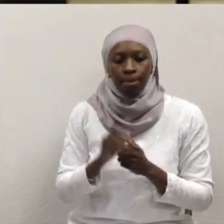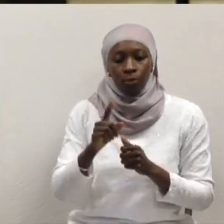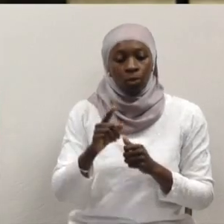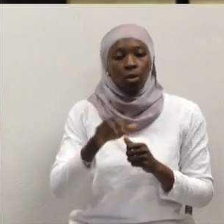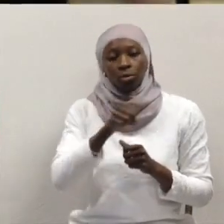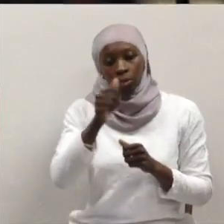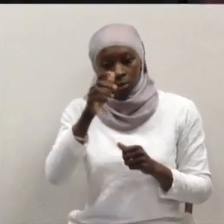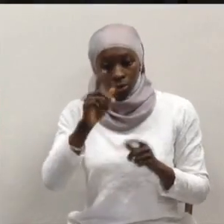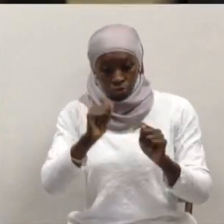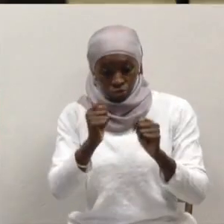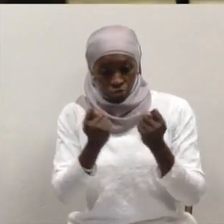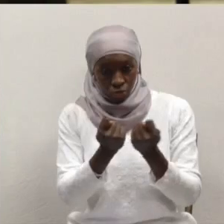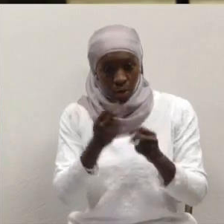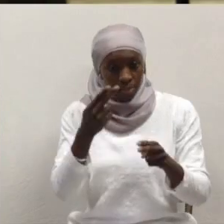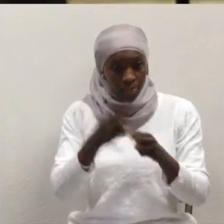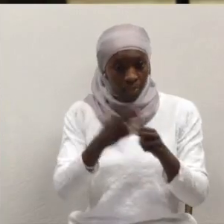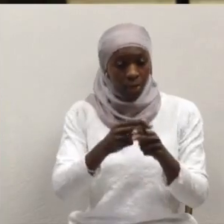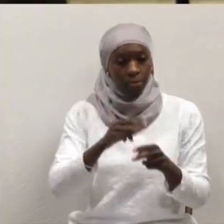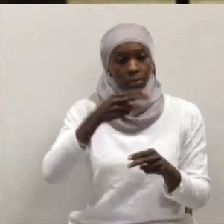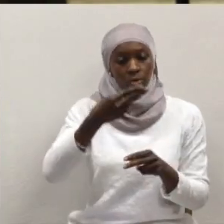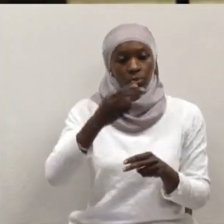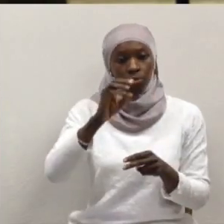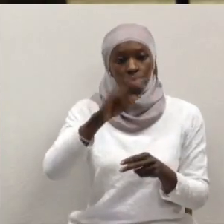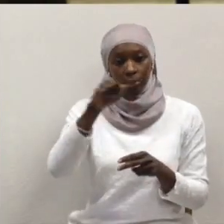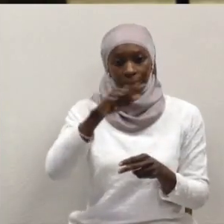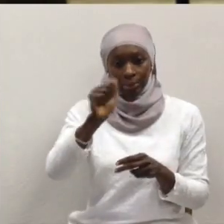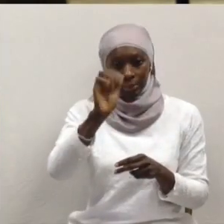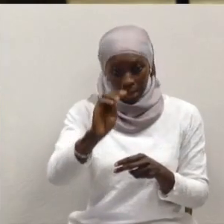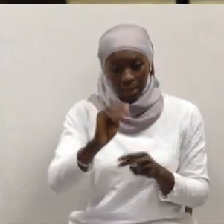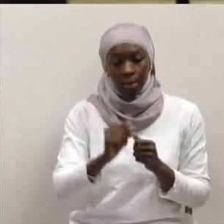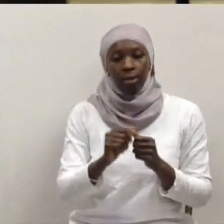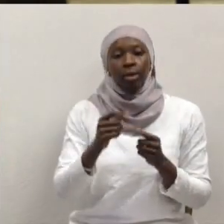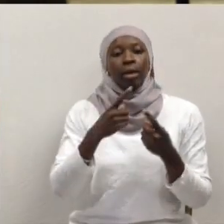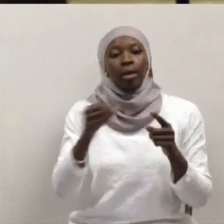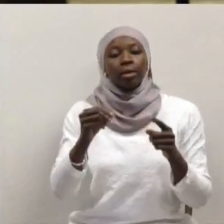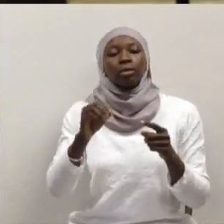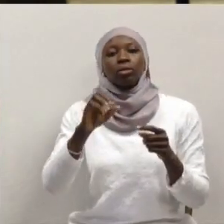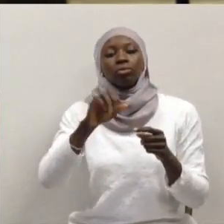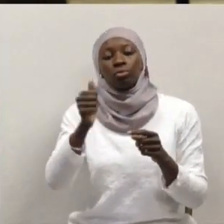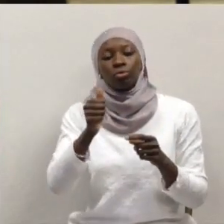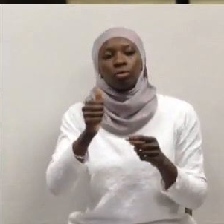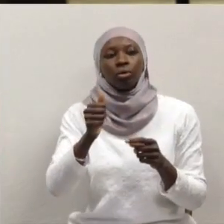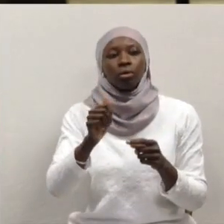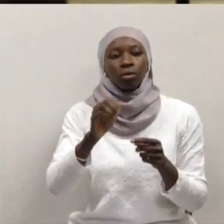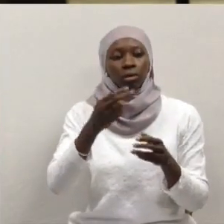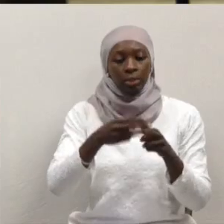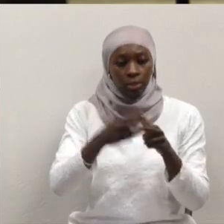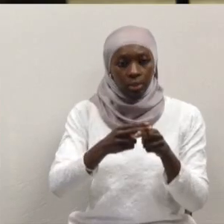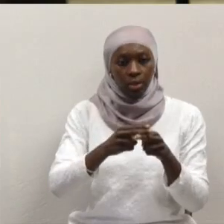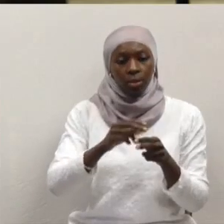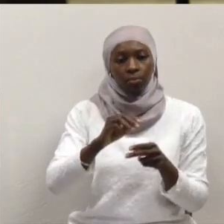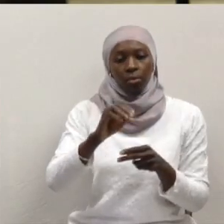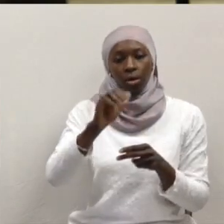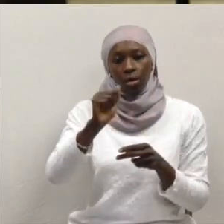and another tribe by the name of Bakr, they affiliated themselves and came under the protection of the